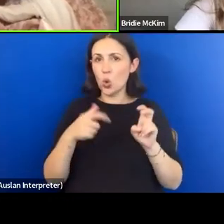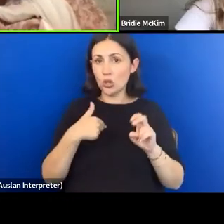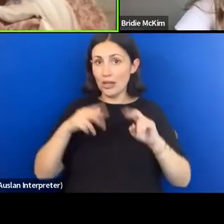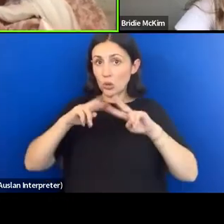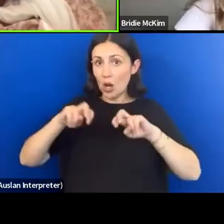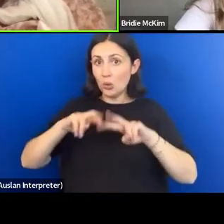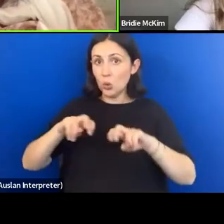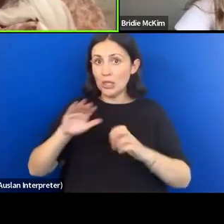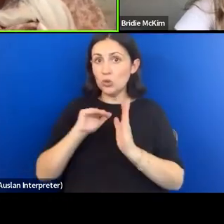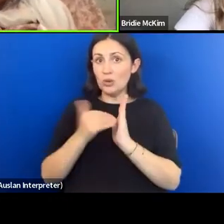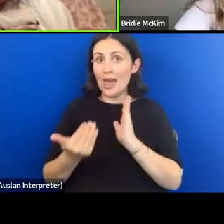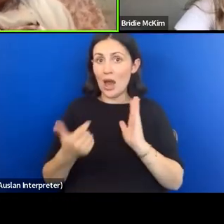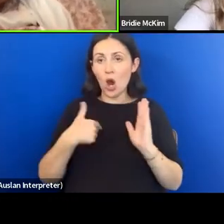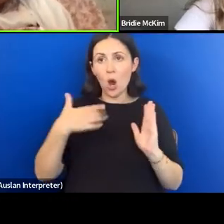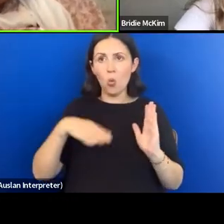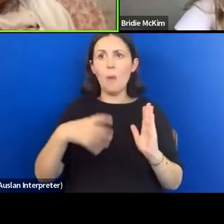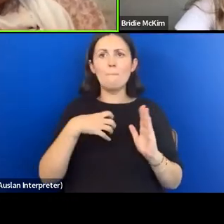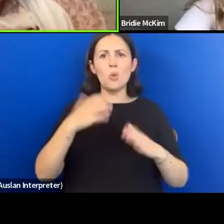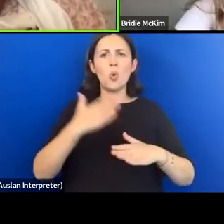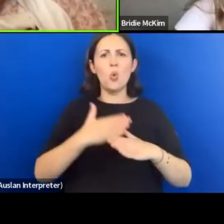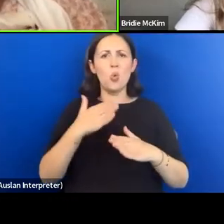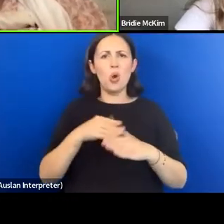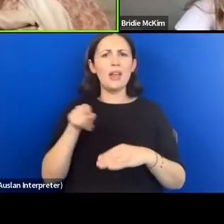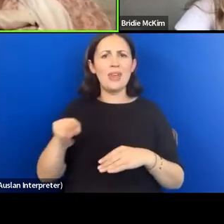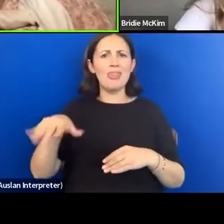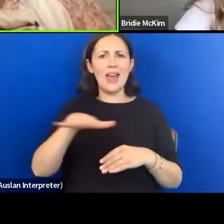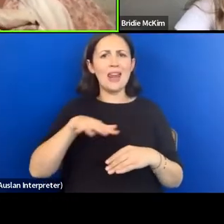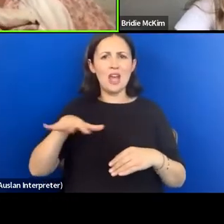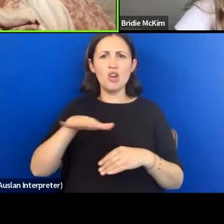a lot more work and